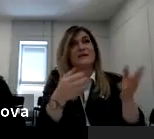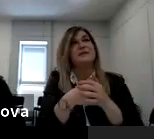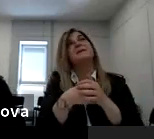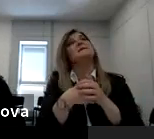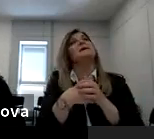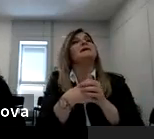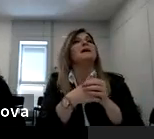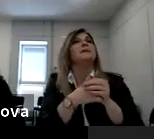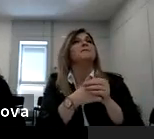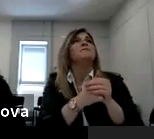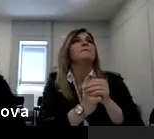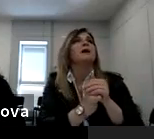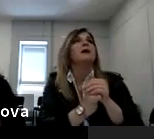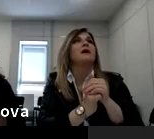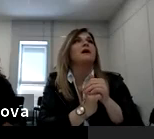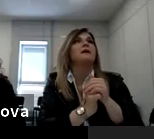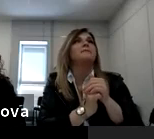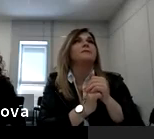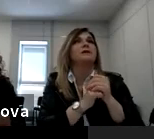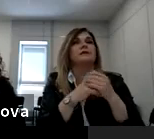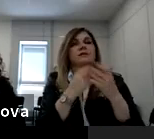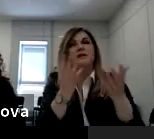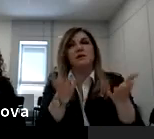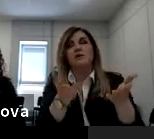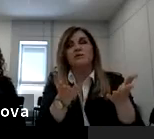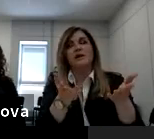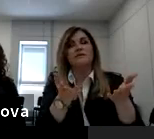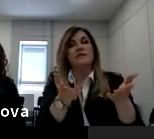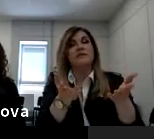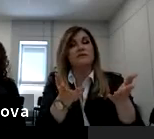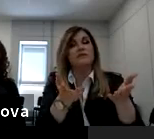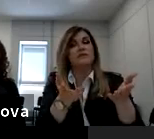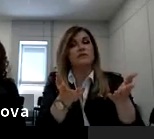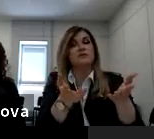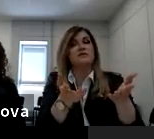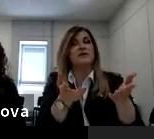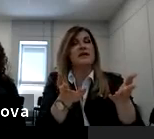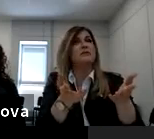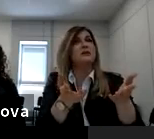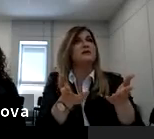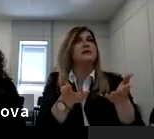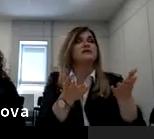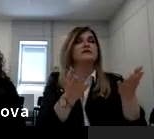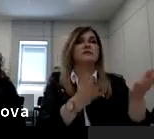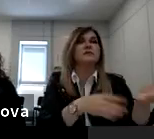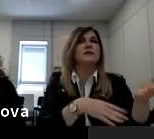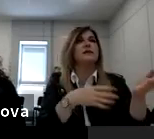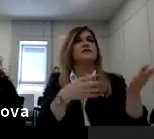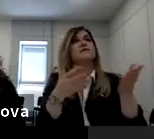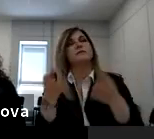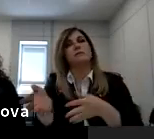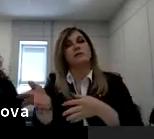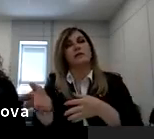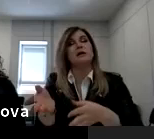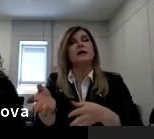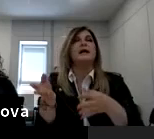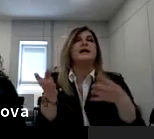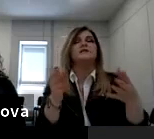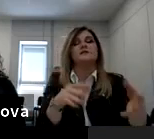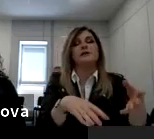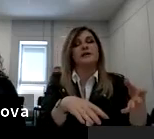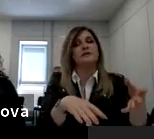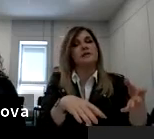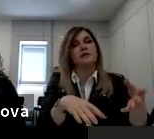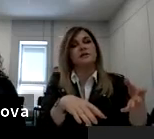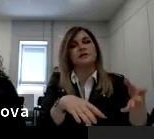and effect, yeah. Yeah. Here we also have different options for cable outlet from the side, from the bottom,